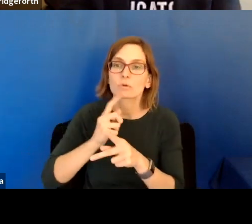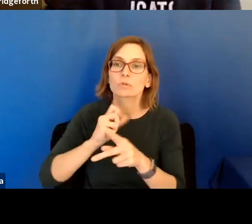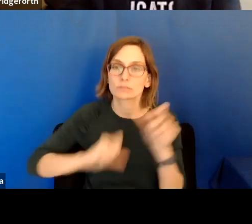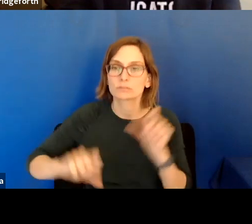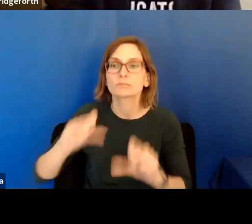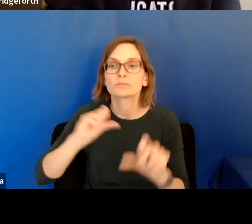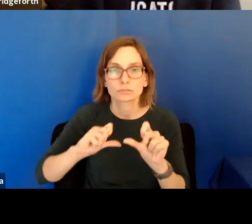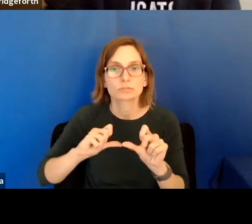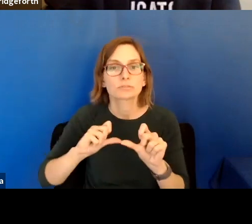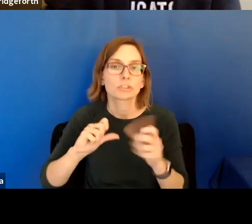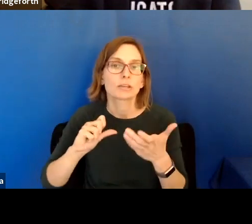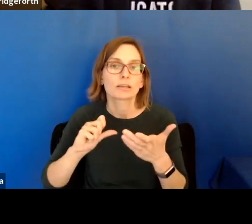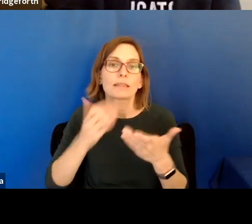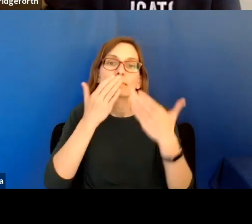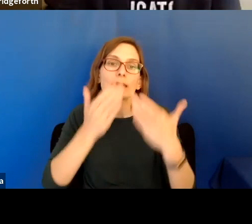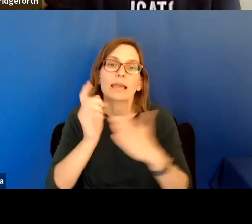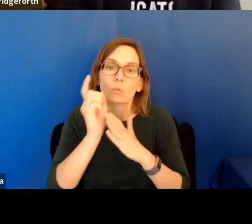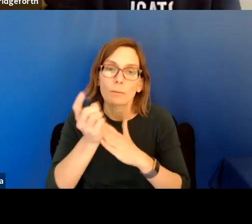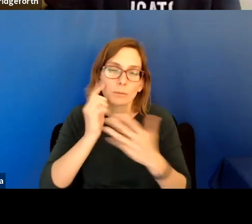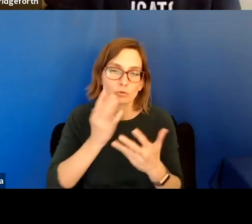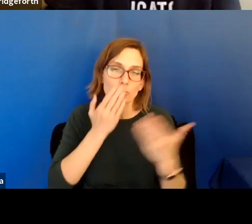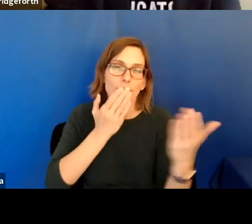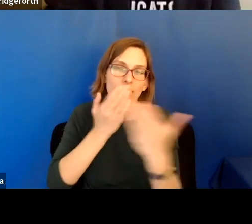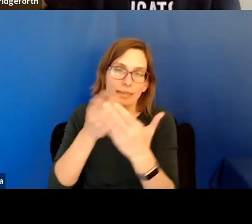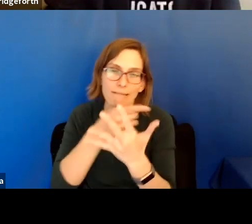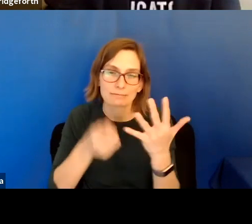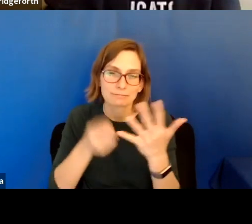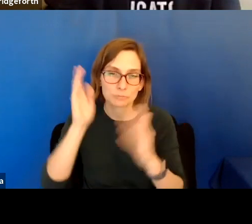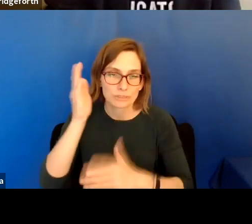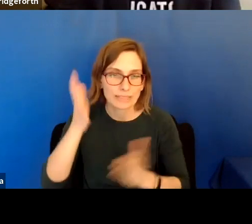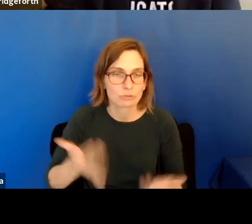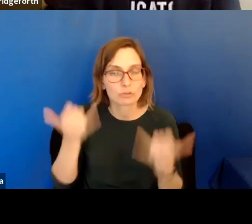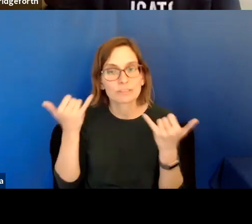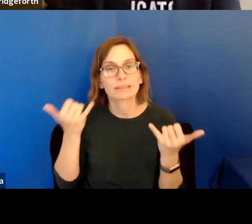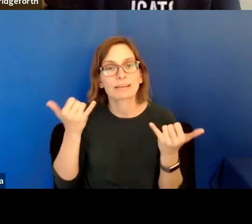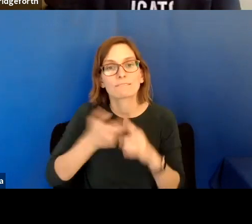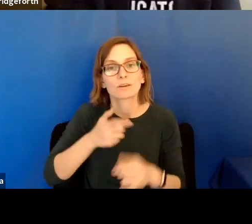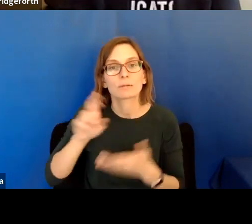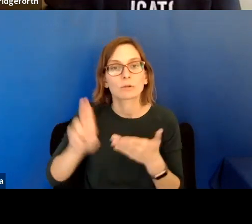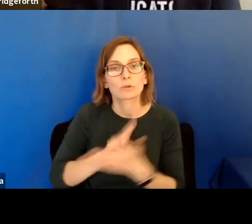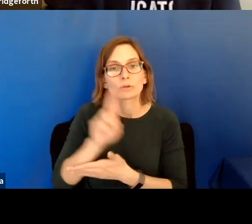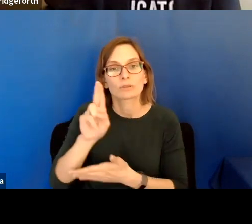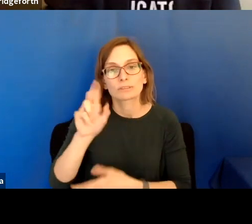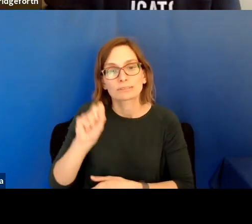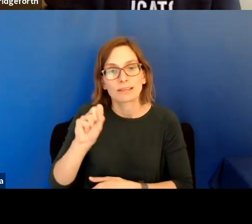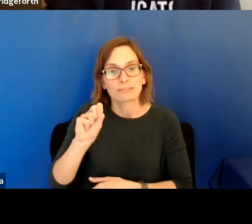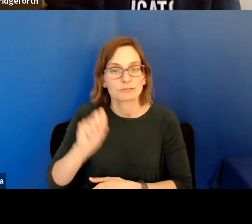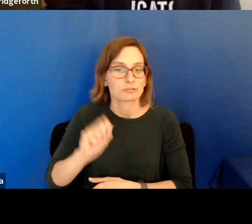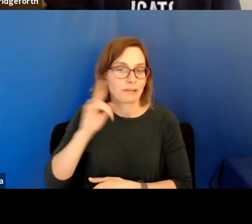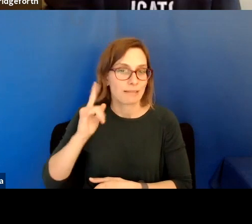take a moment to thank our presenters from the University of Southern